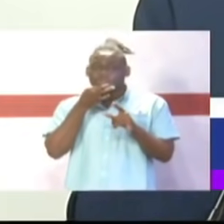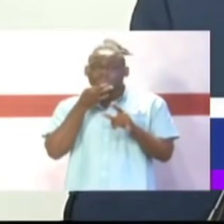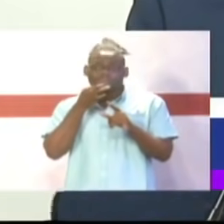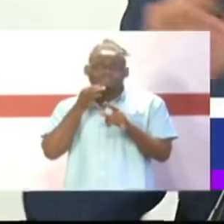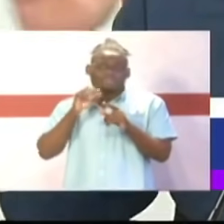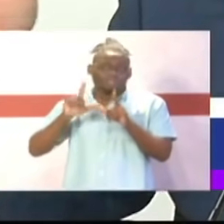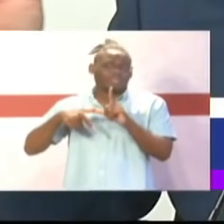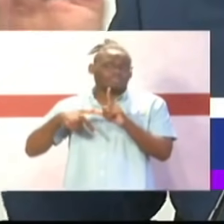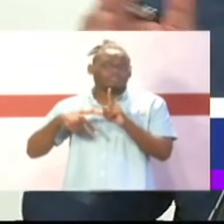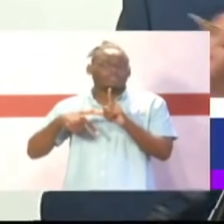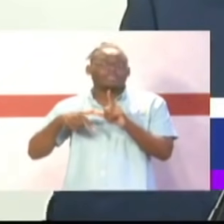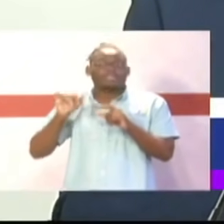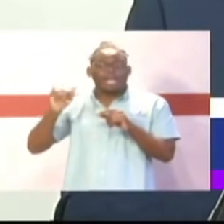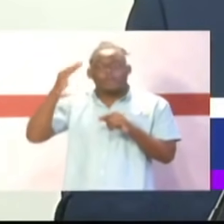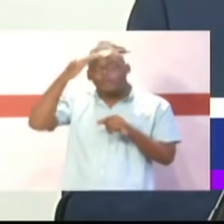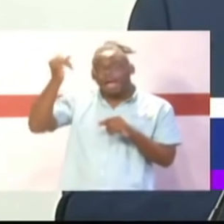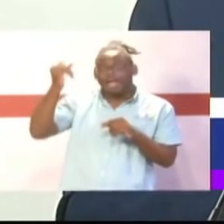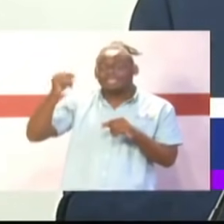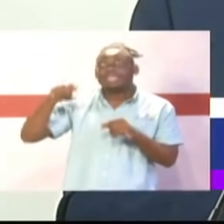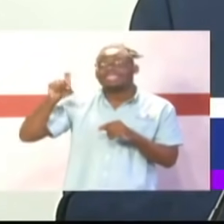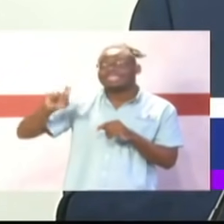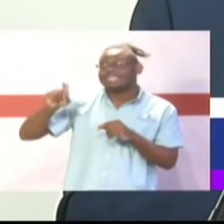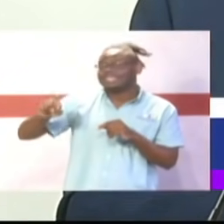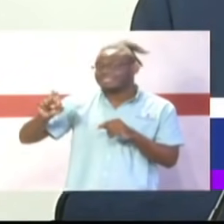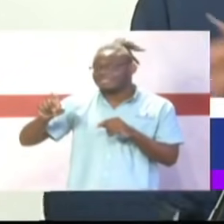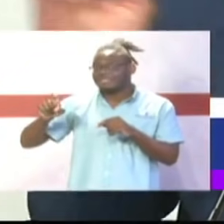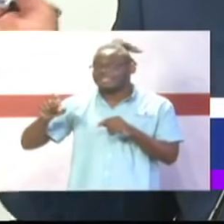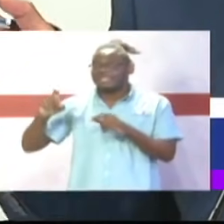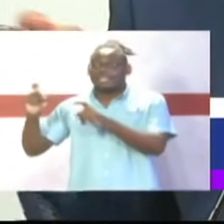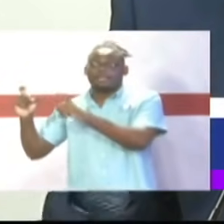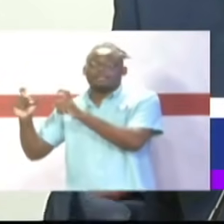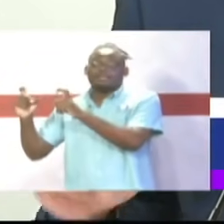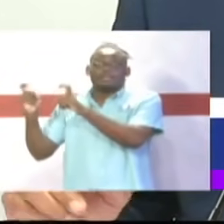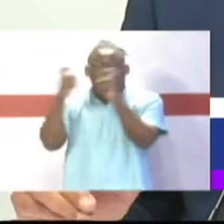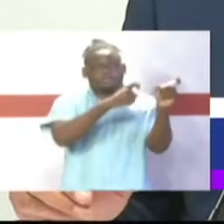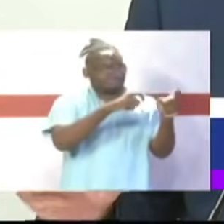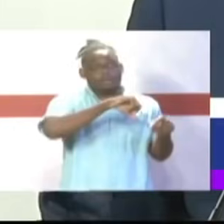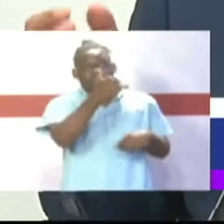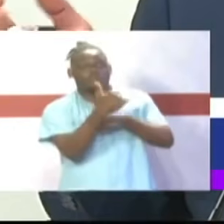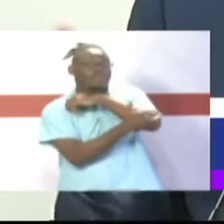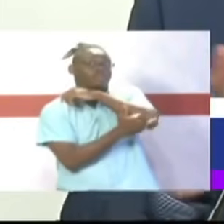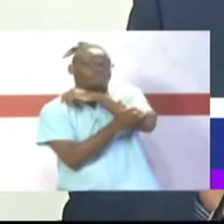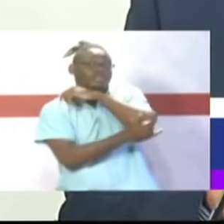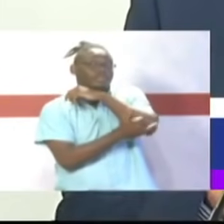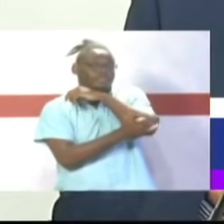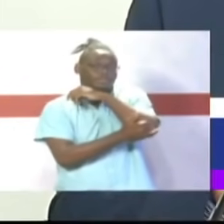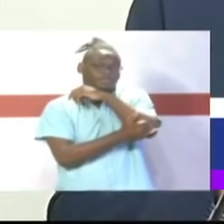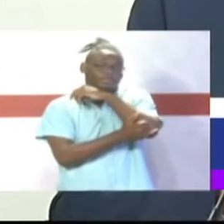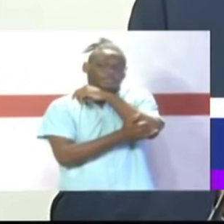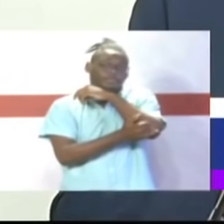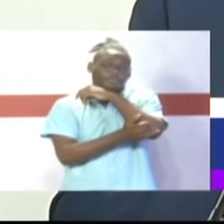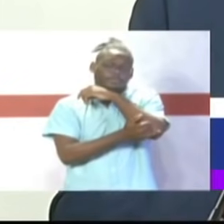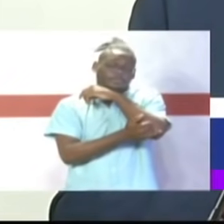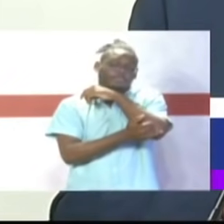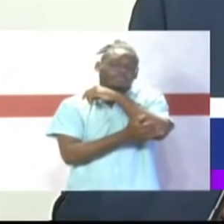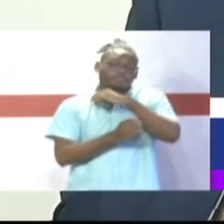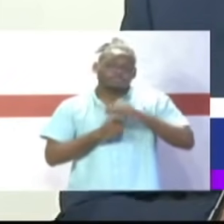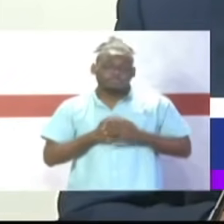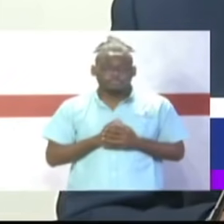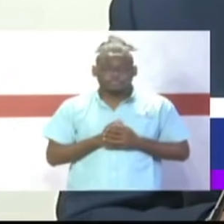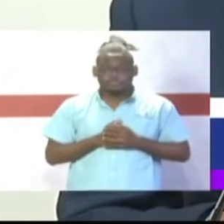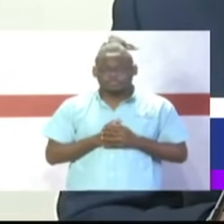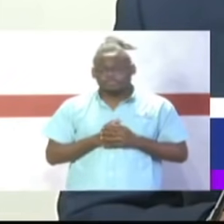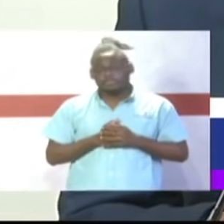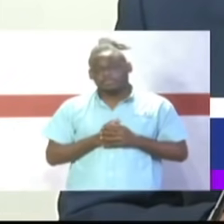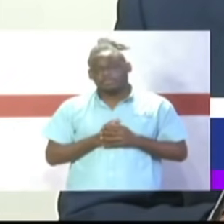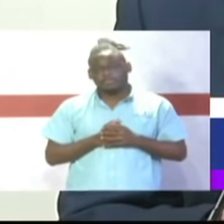And that is why we had to transfer some of these doses to other countries, as other countries have done. So the